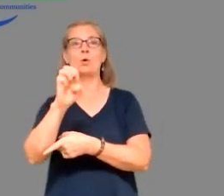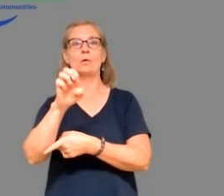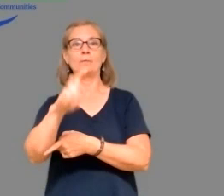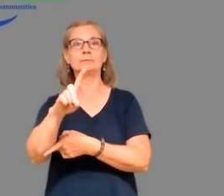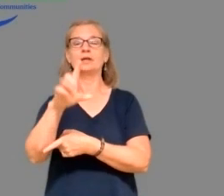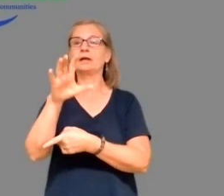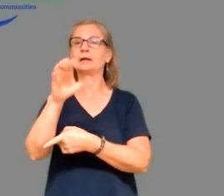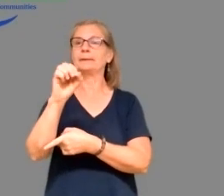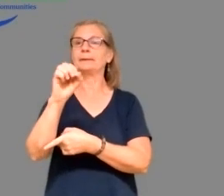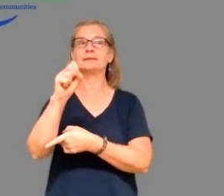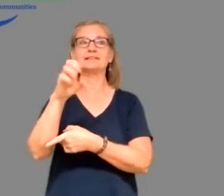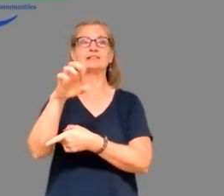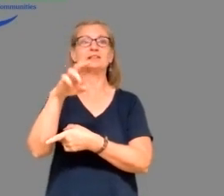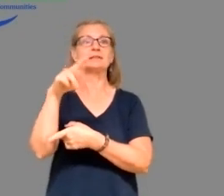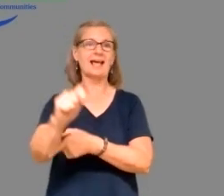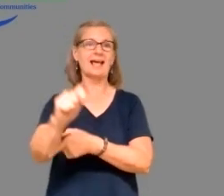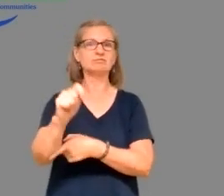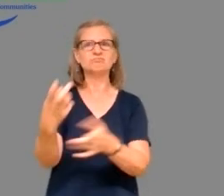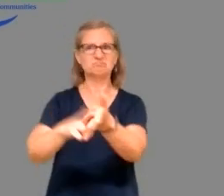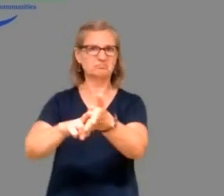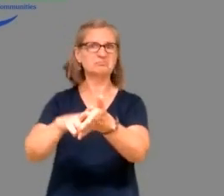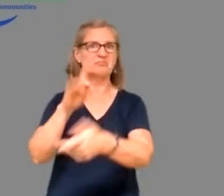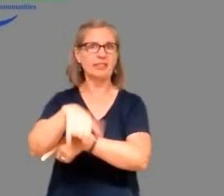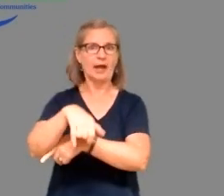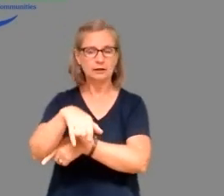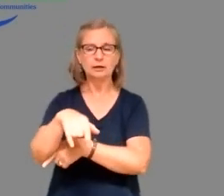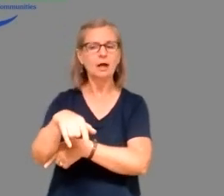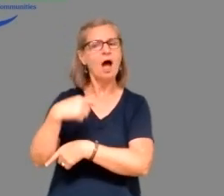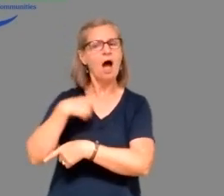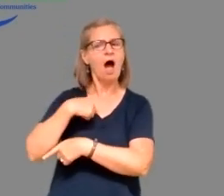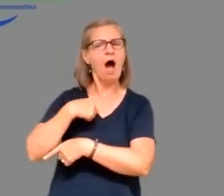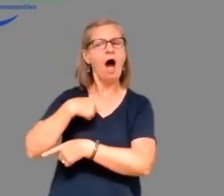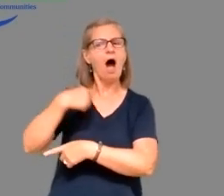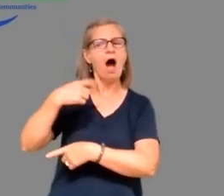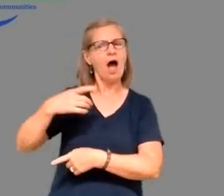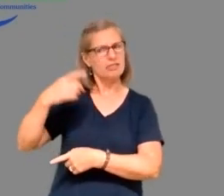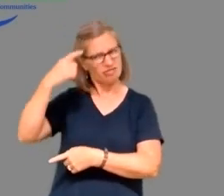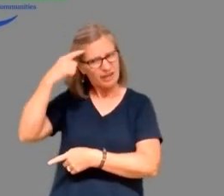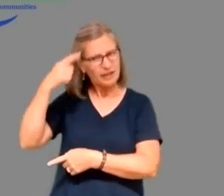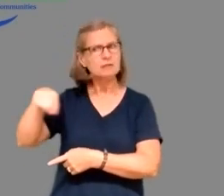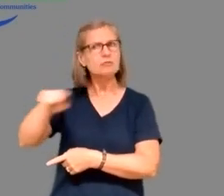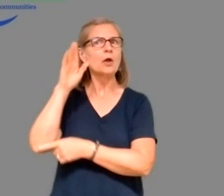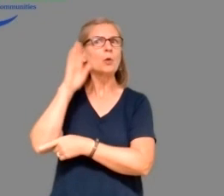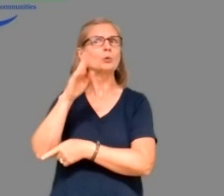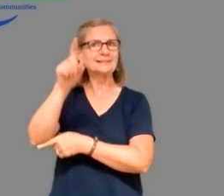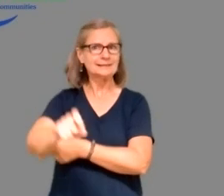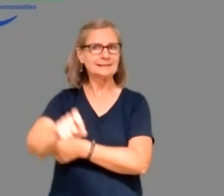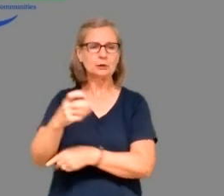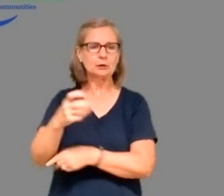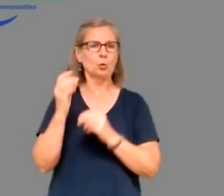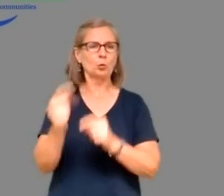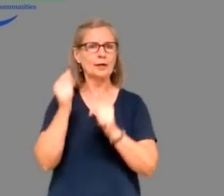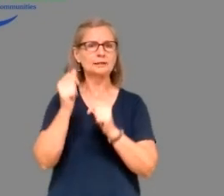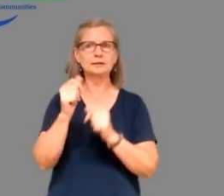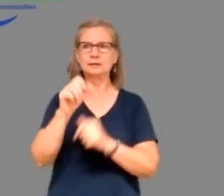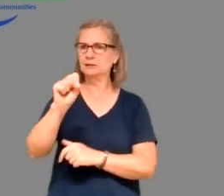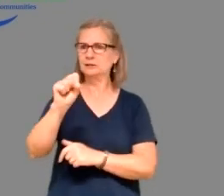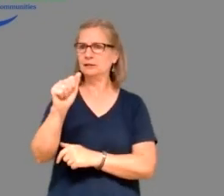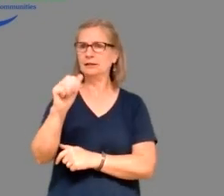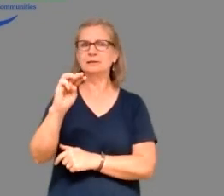really quick sample, and I'm assuming they'll probably provide a way to get that sent